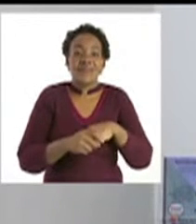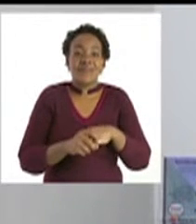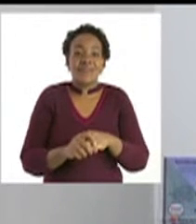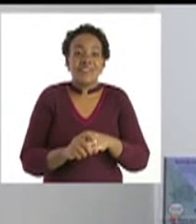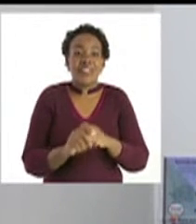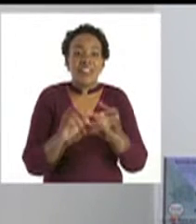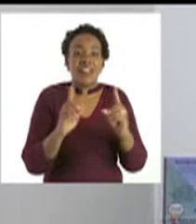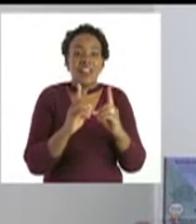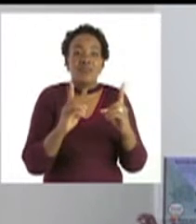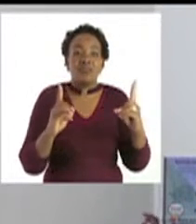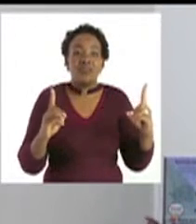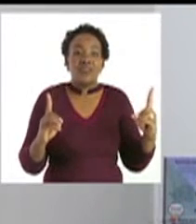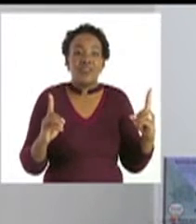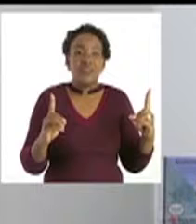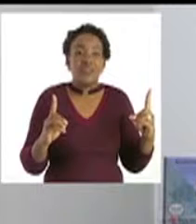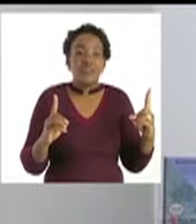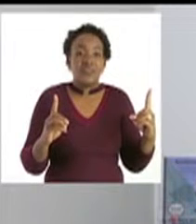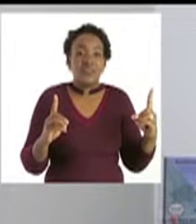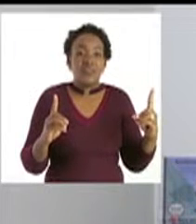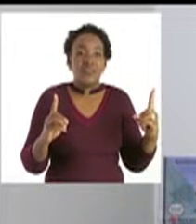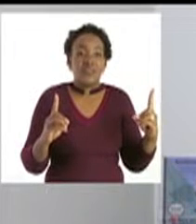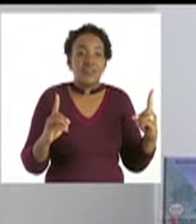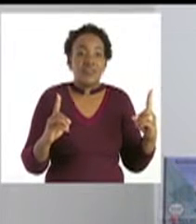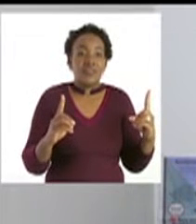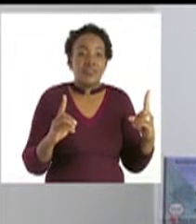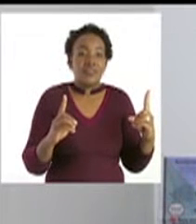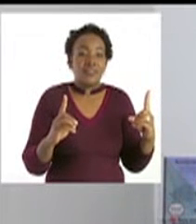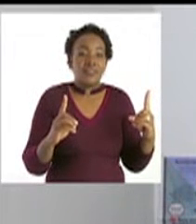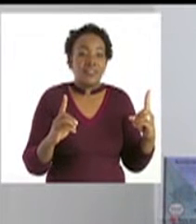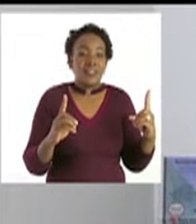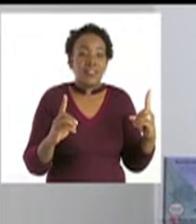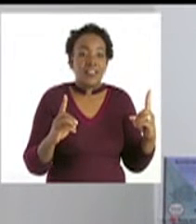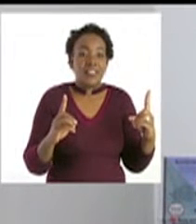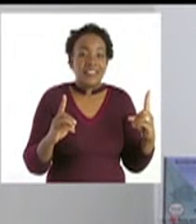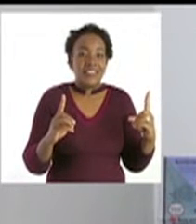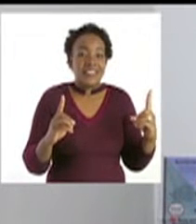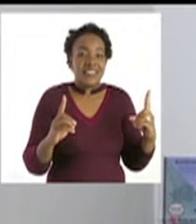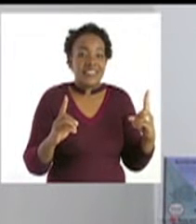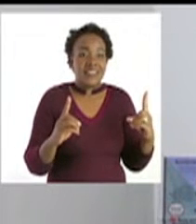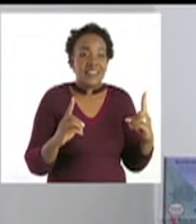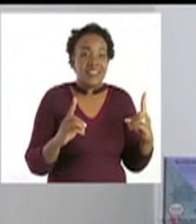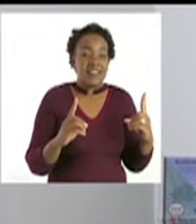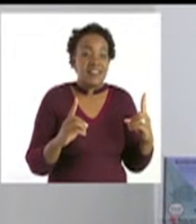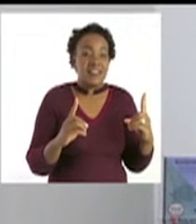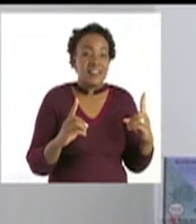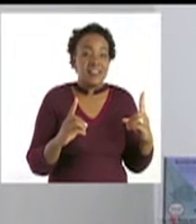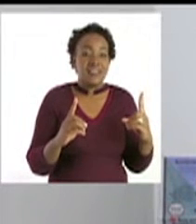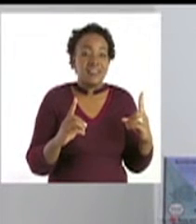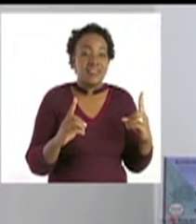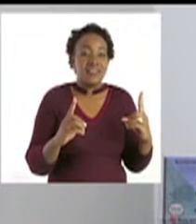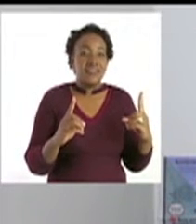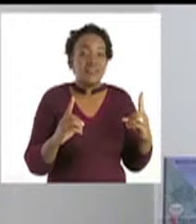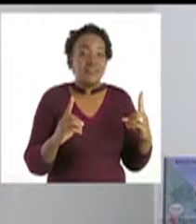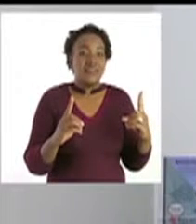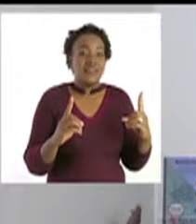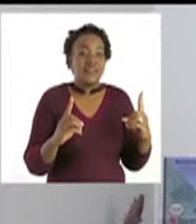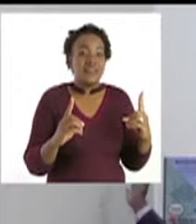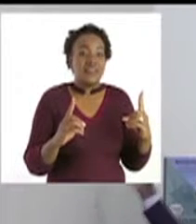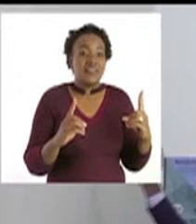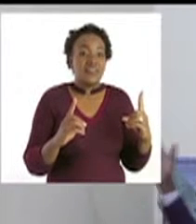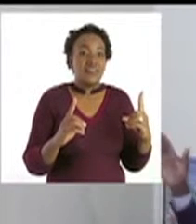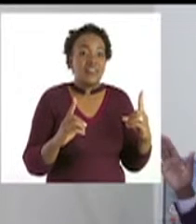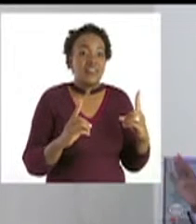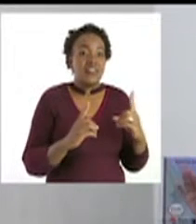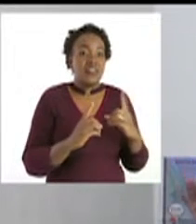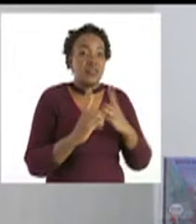And we spread out our hands so that we don't touch the person next to us. Then